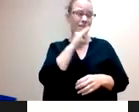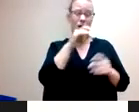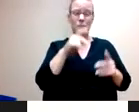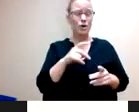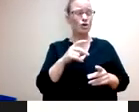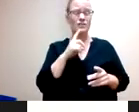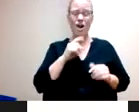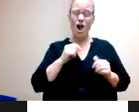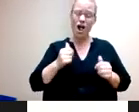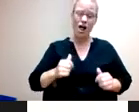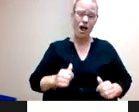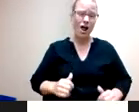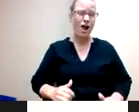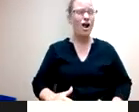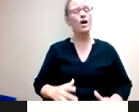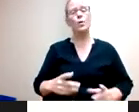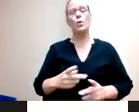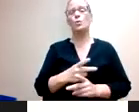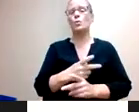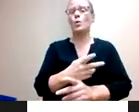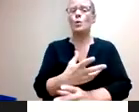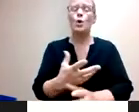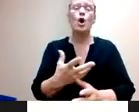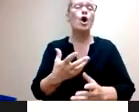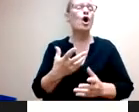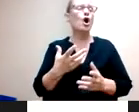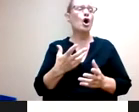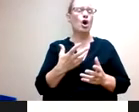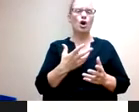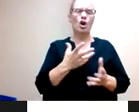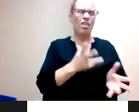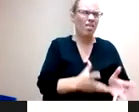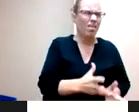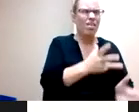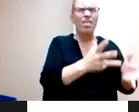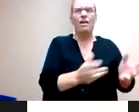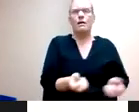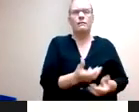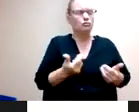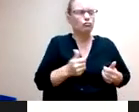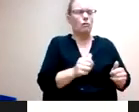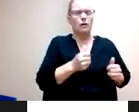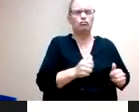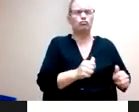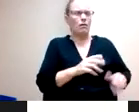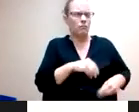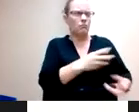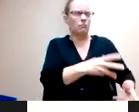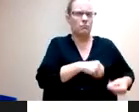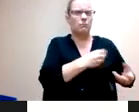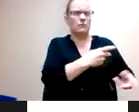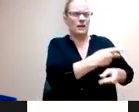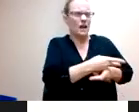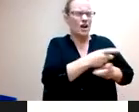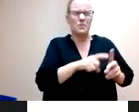that situation I talked about with cancer and going to rehab. And despite your efforts at rehab, you've not been able to